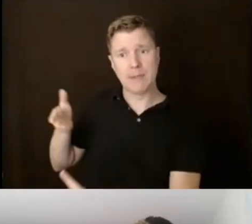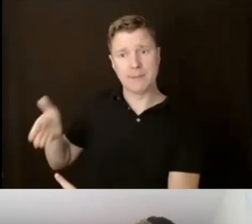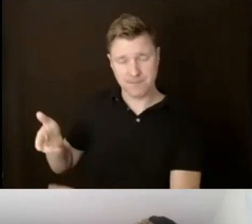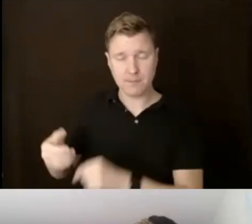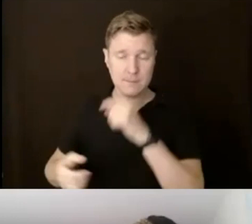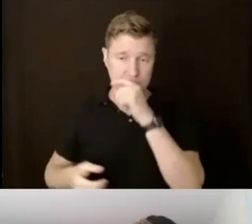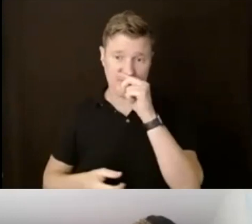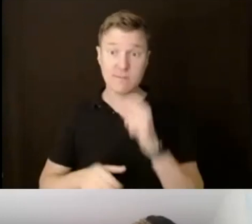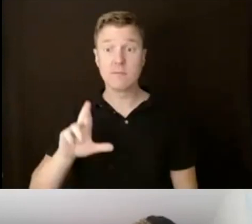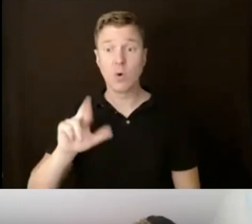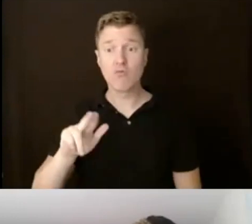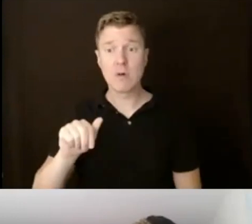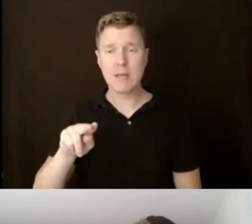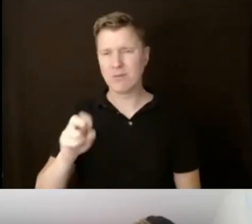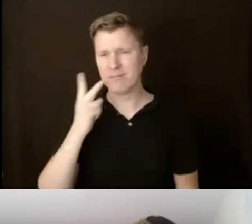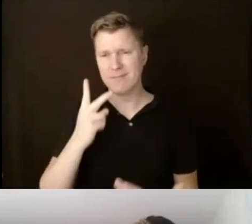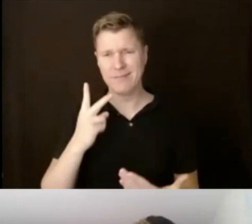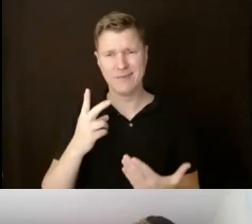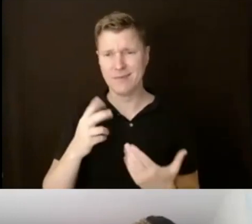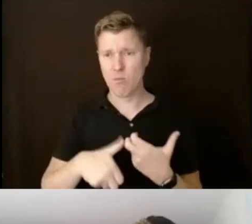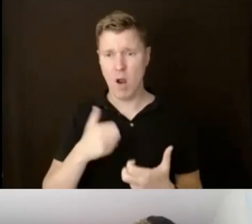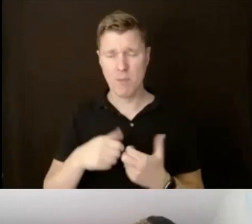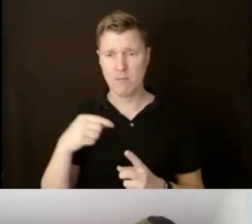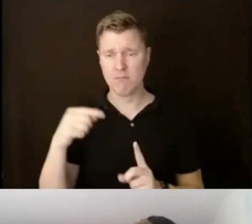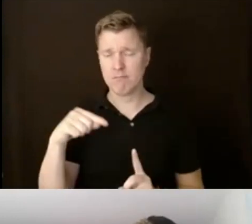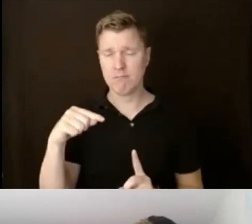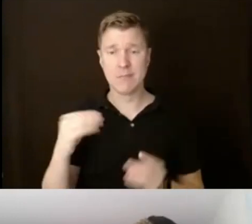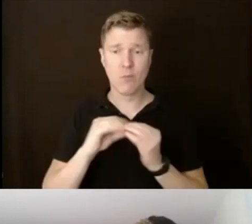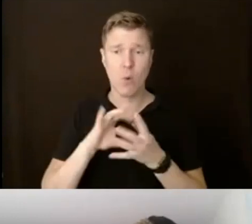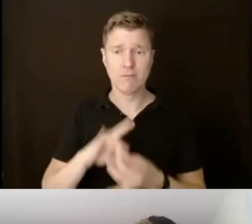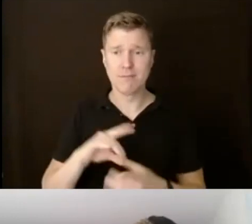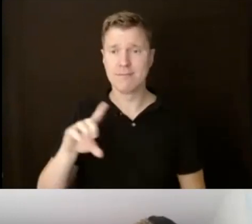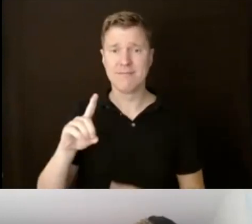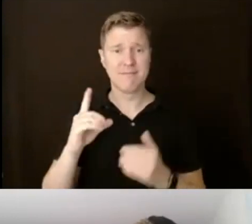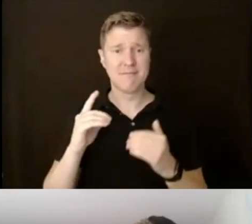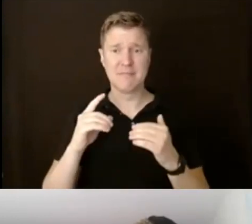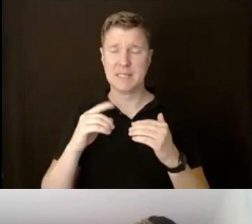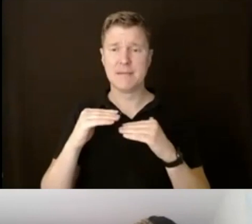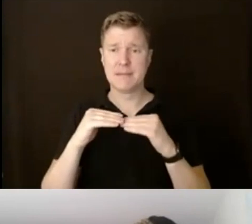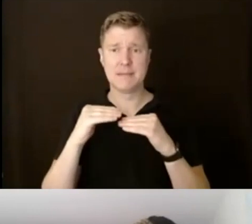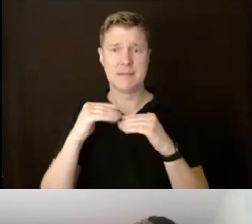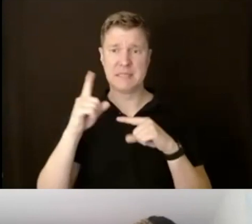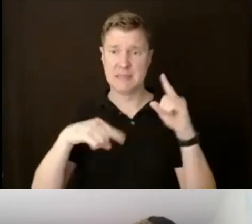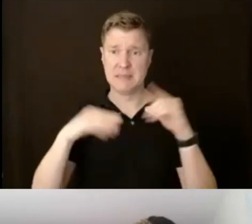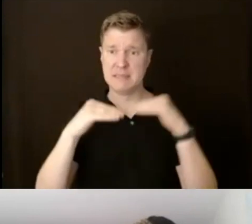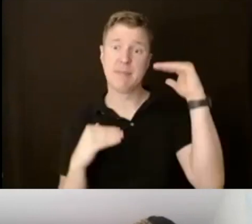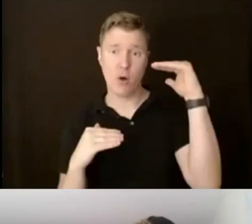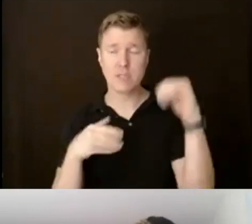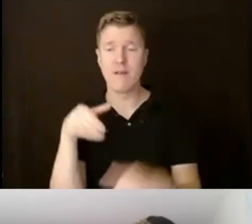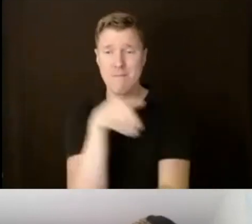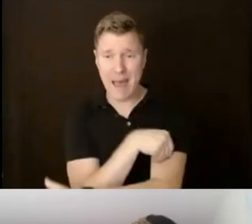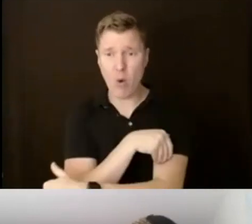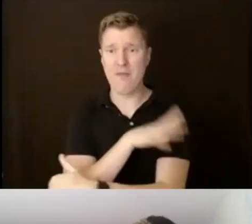the problem as being related to disparities of power that are embedded in culture,